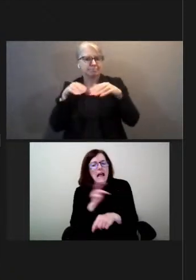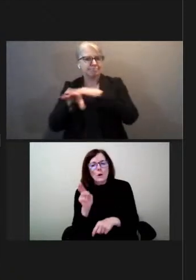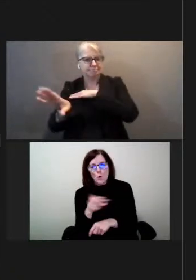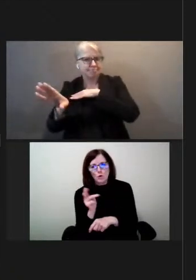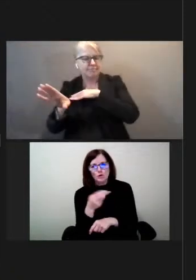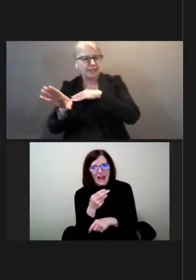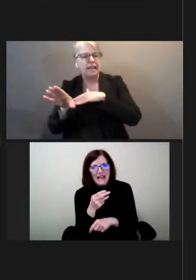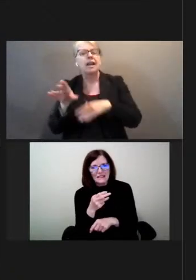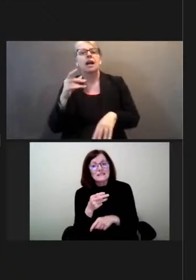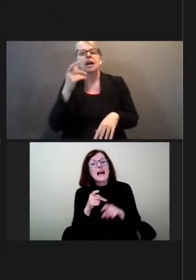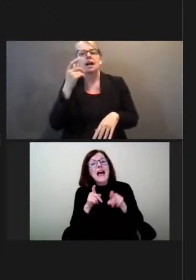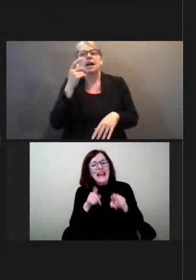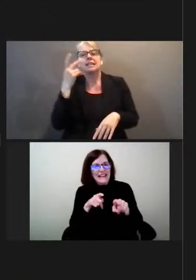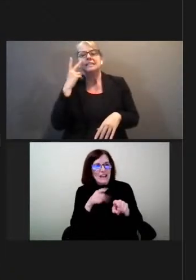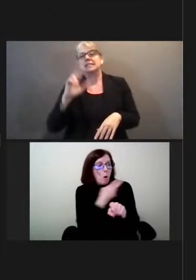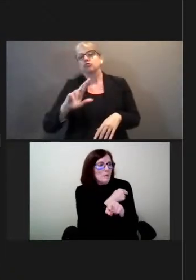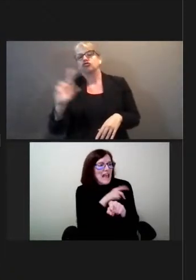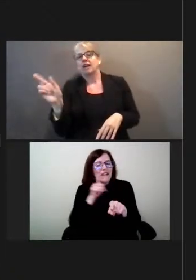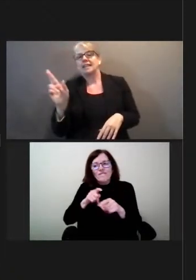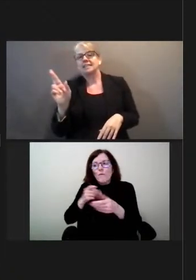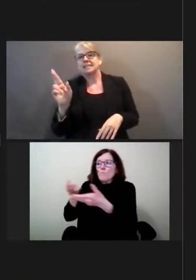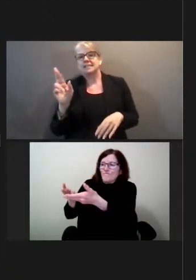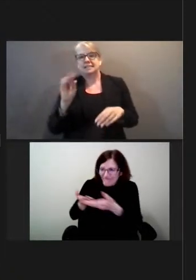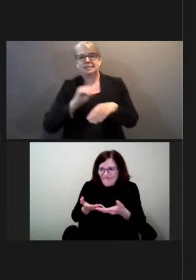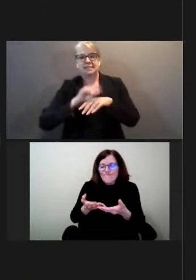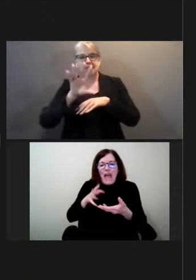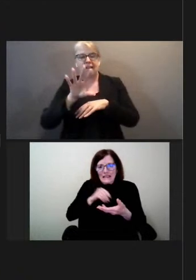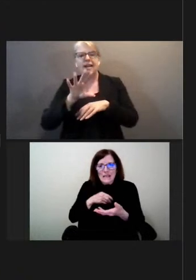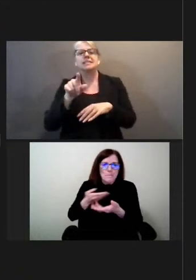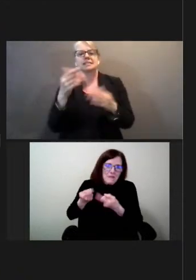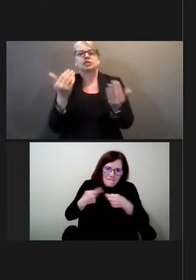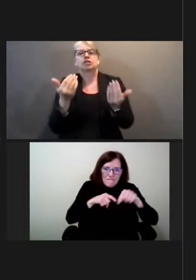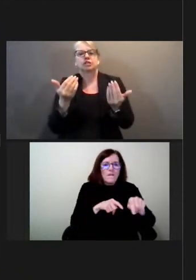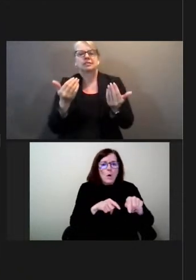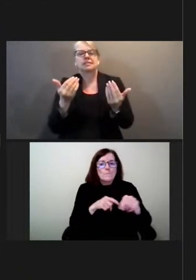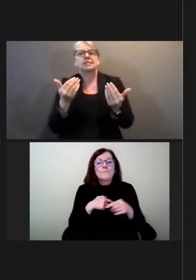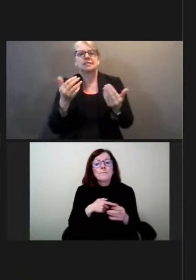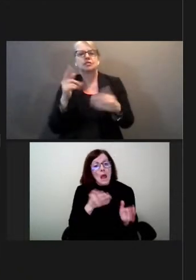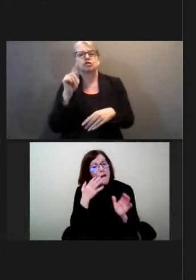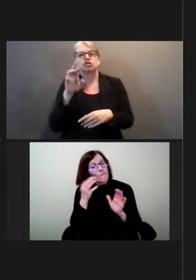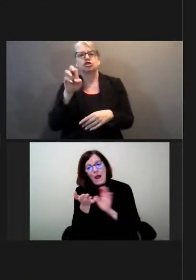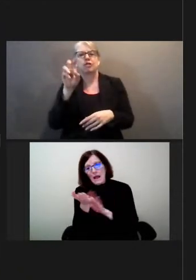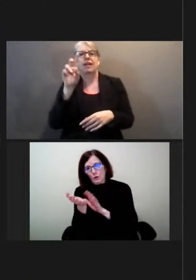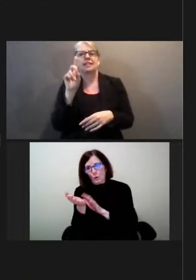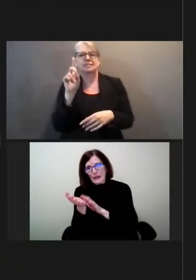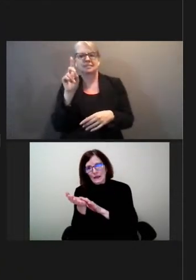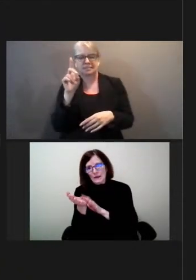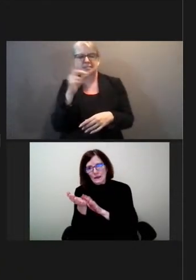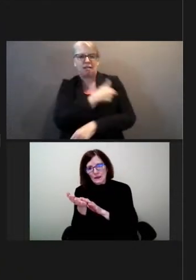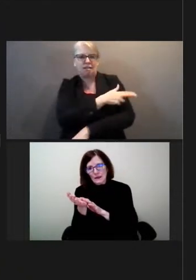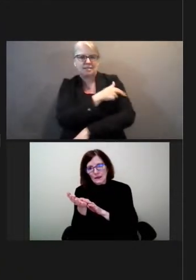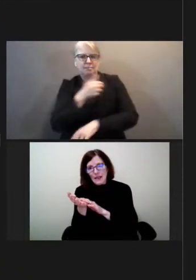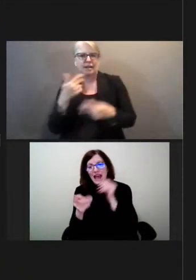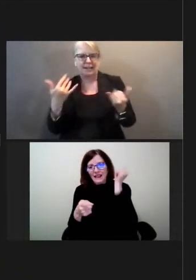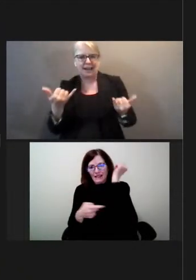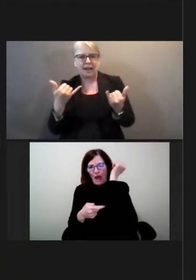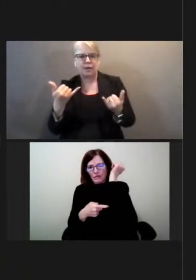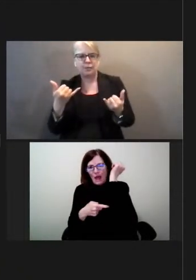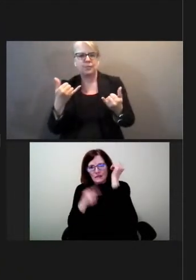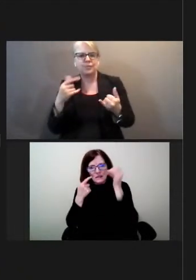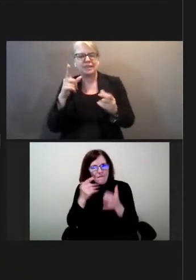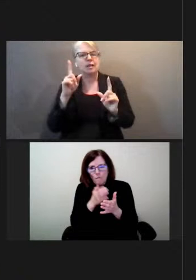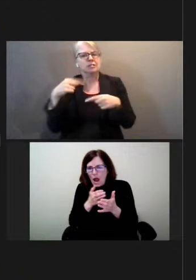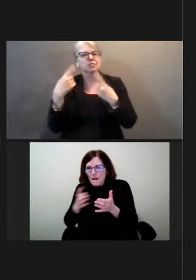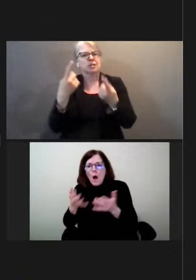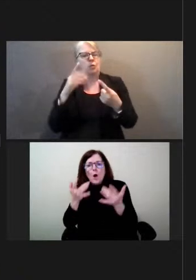see on the far right-hand side is our current trend in hospitalization, which again is